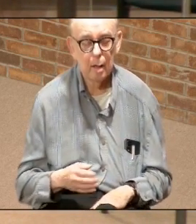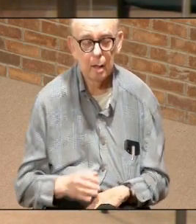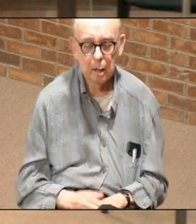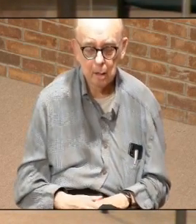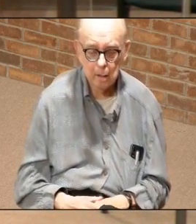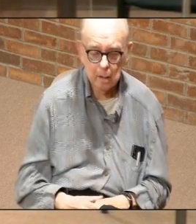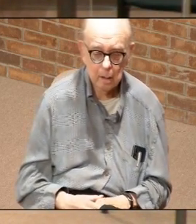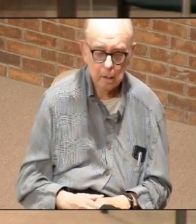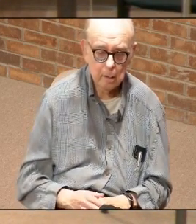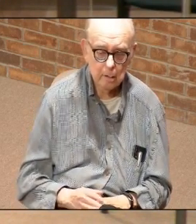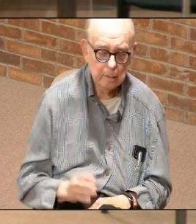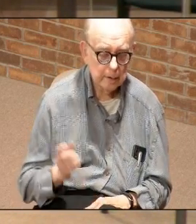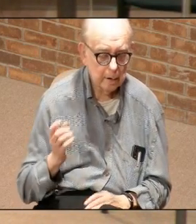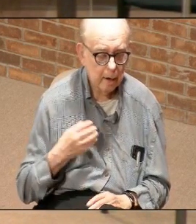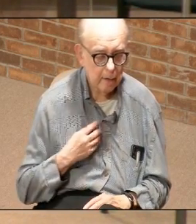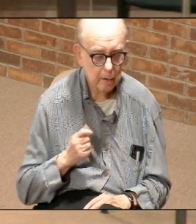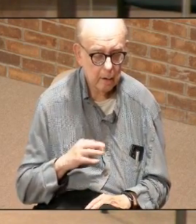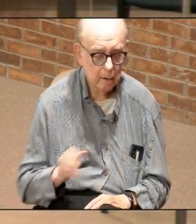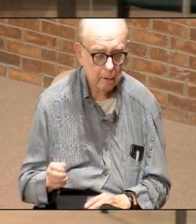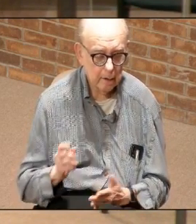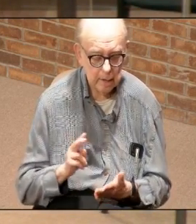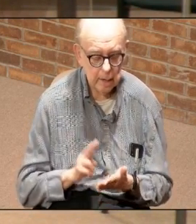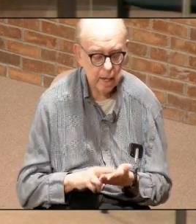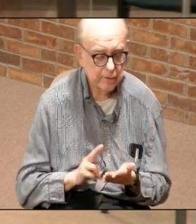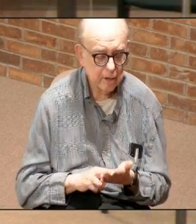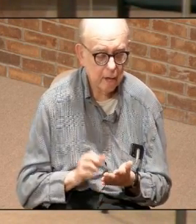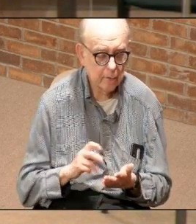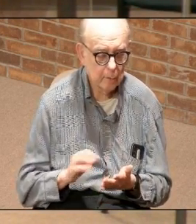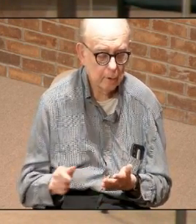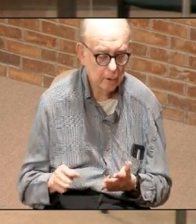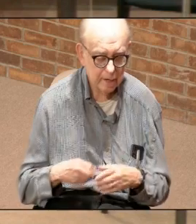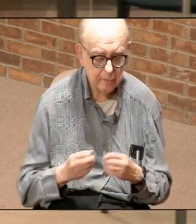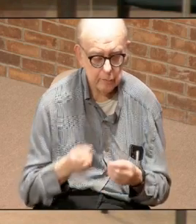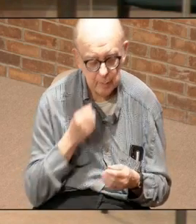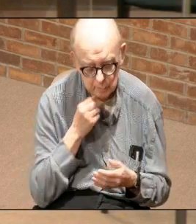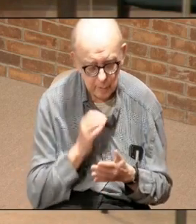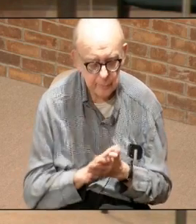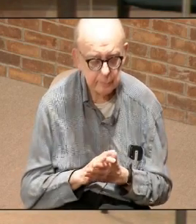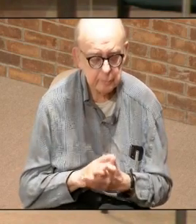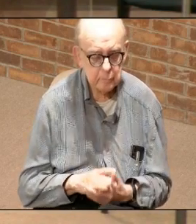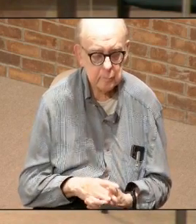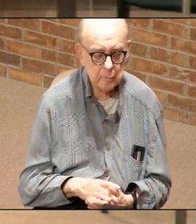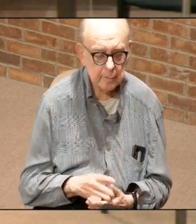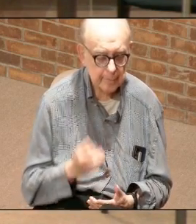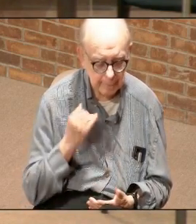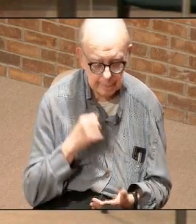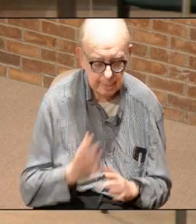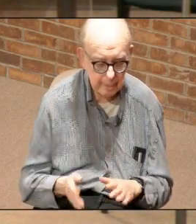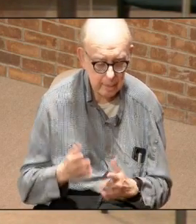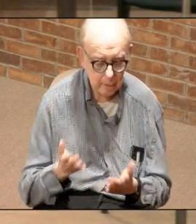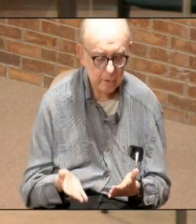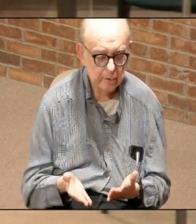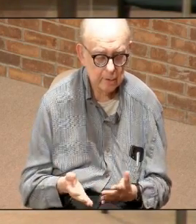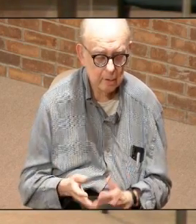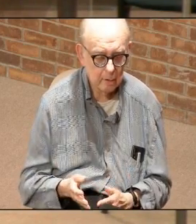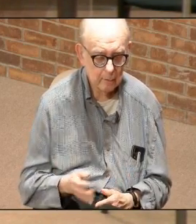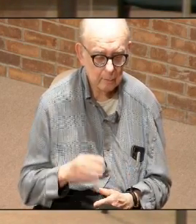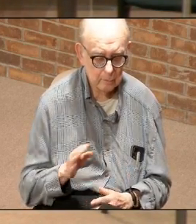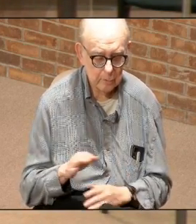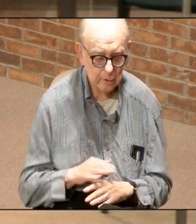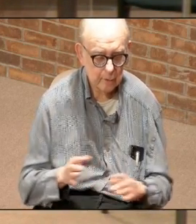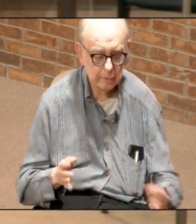and I had one, never signed it. So I signed it and I gave it to her. And I said, "Okay, fine. If I die during this, you're